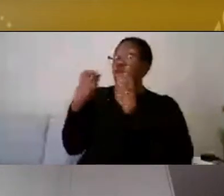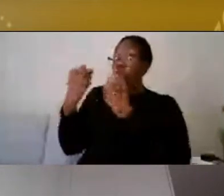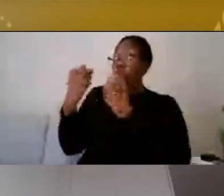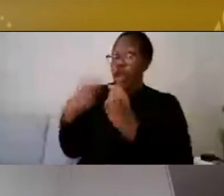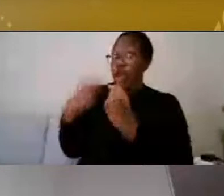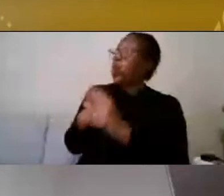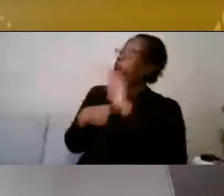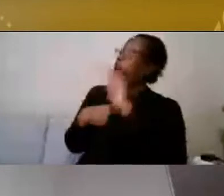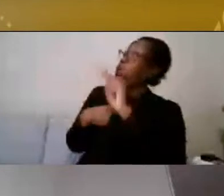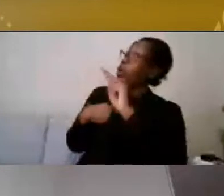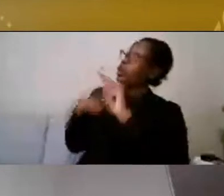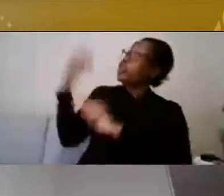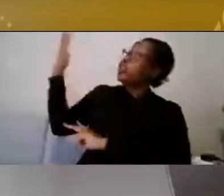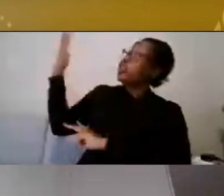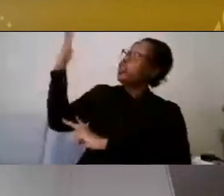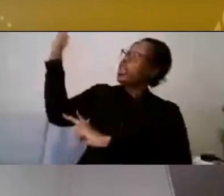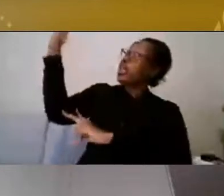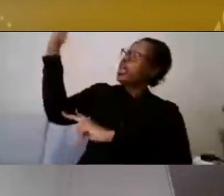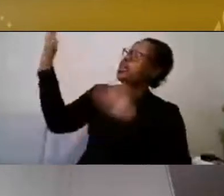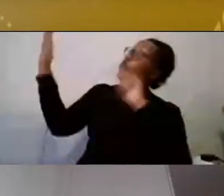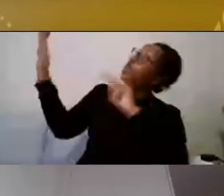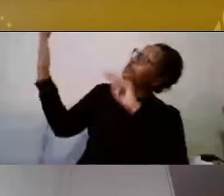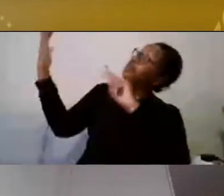that you were driving past.